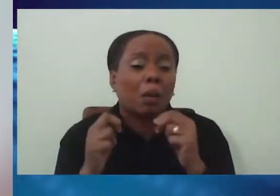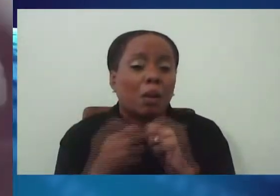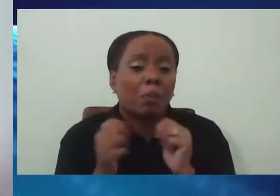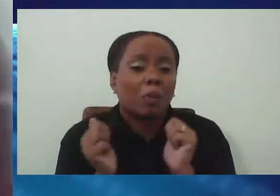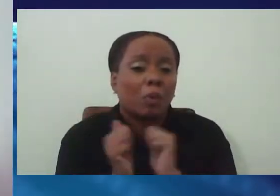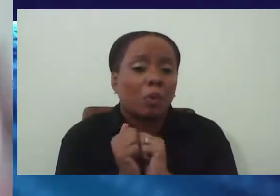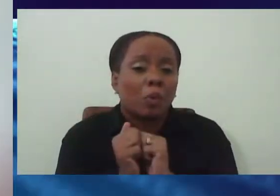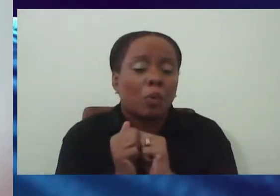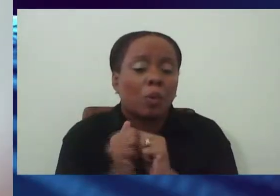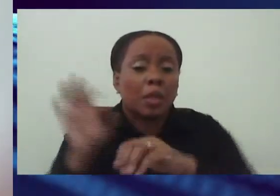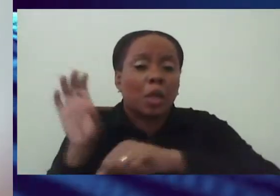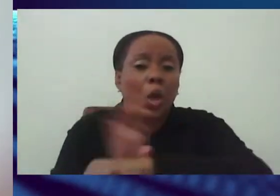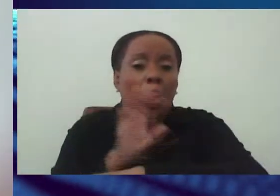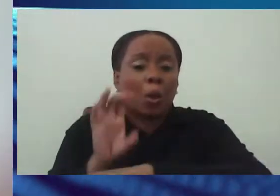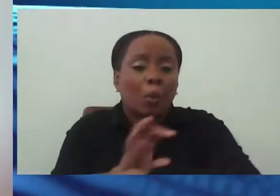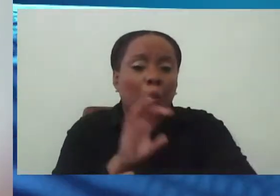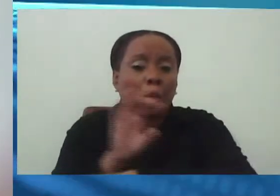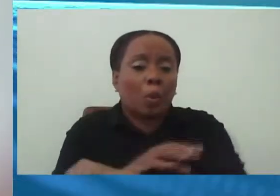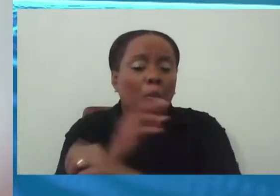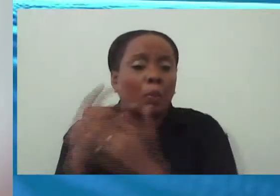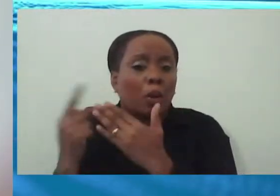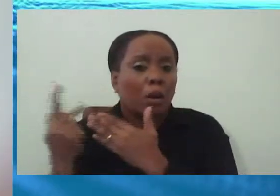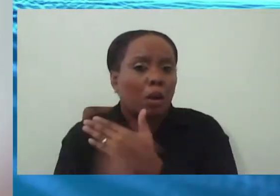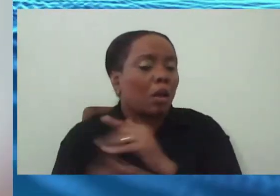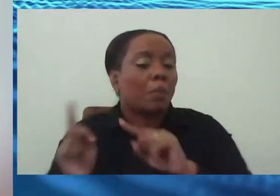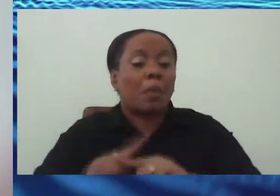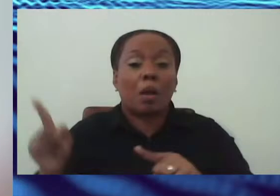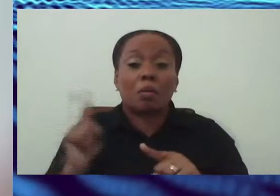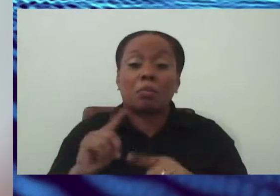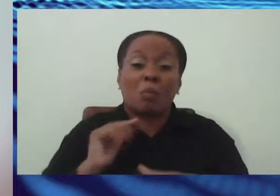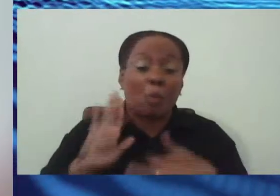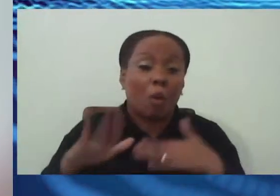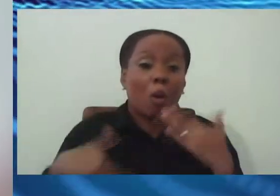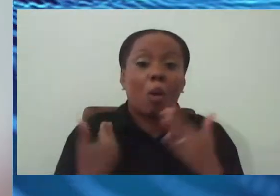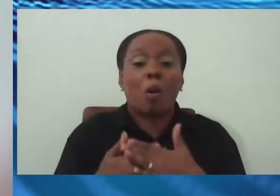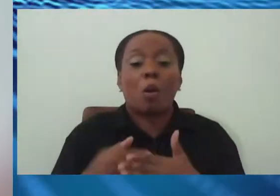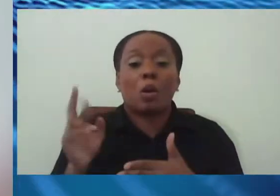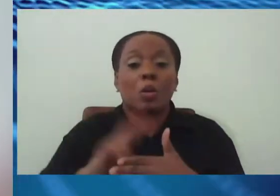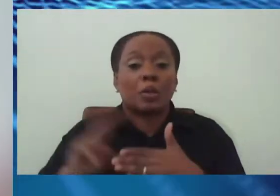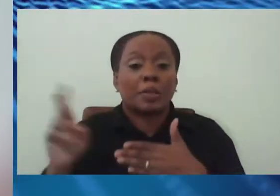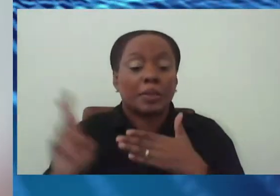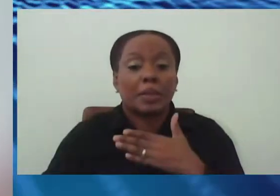software and the backbone of the system, all of our results are